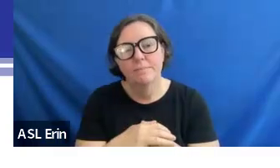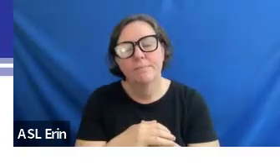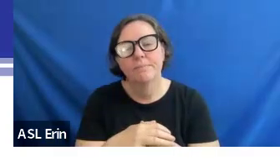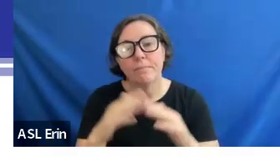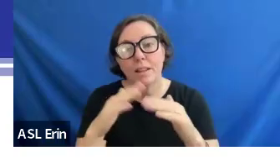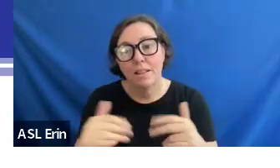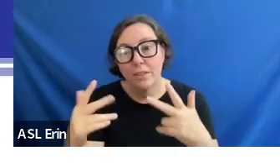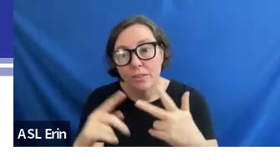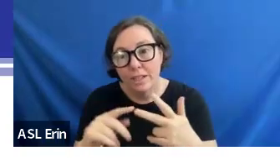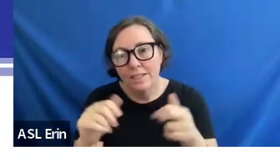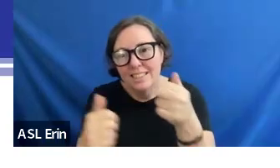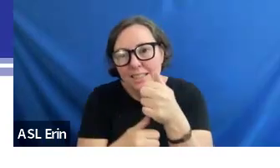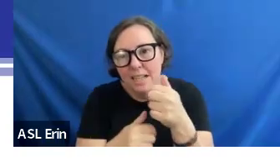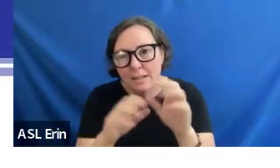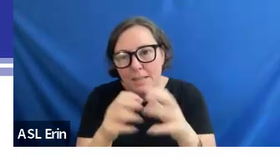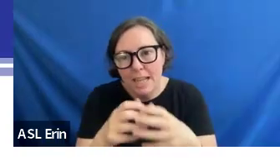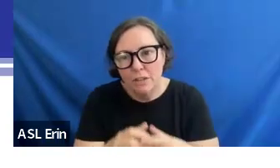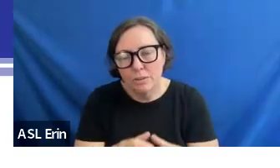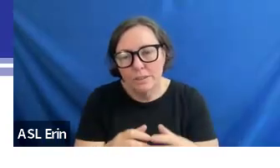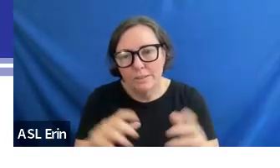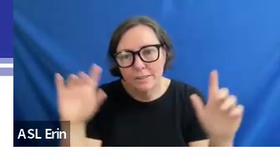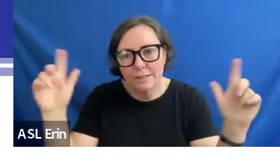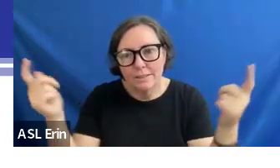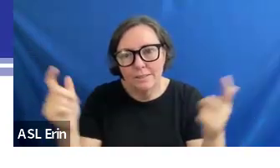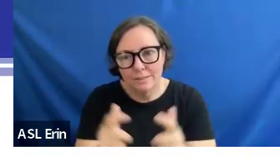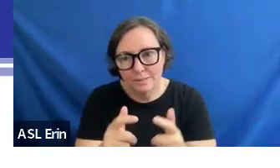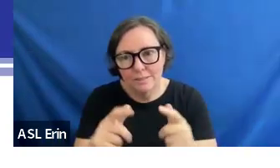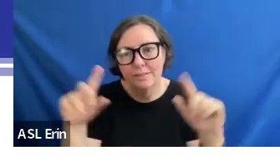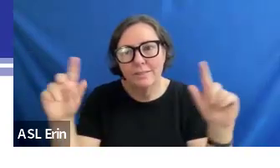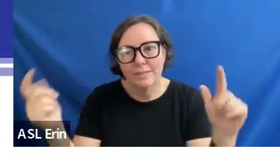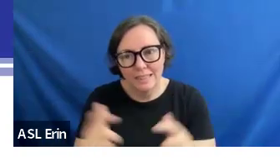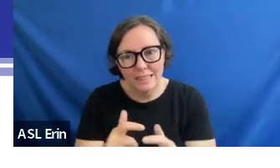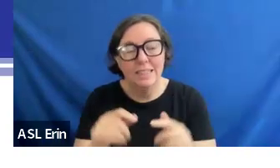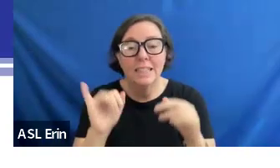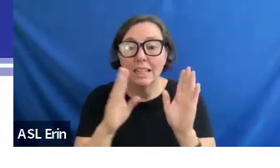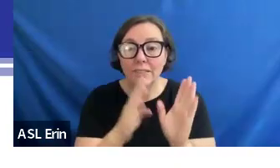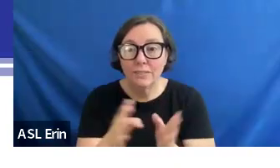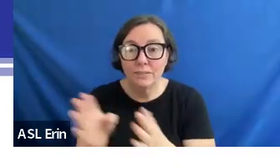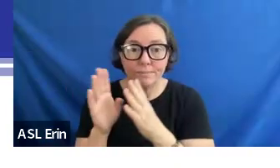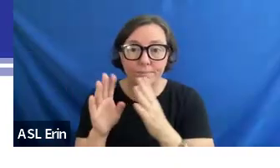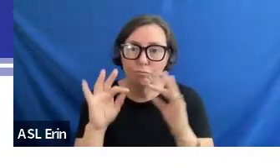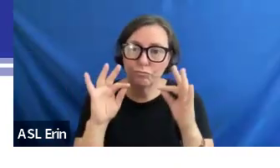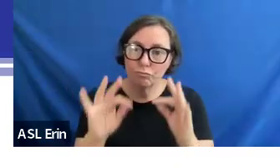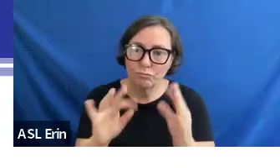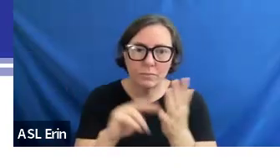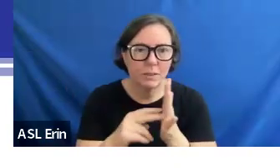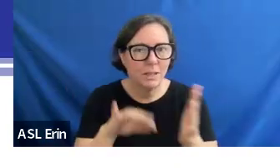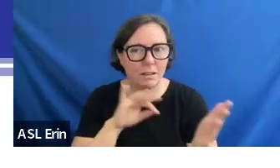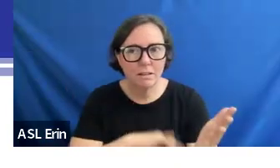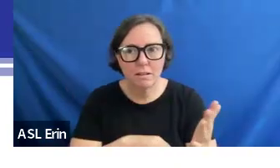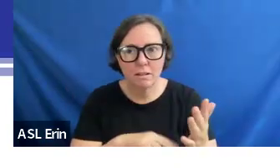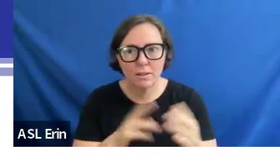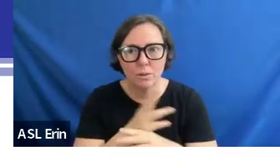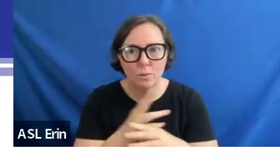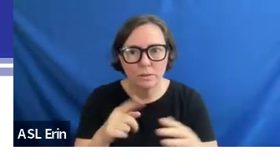would be subcategories of that. And if it's organized in a meaningful way, it's really going to help